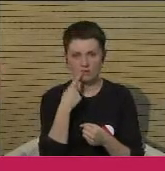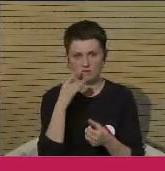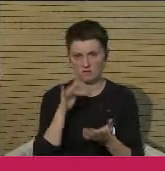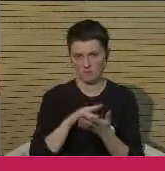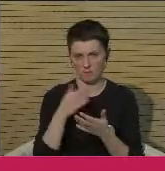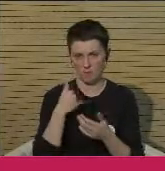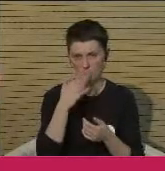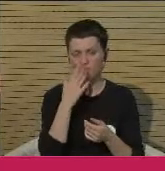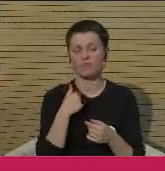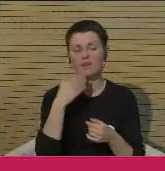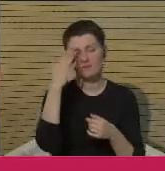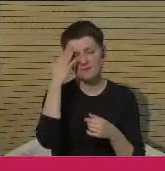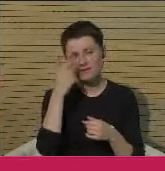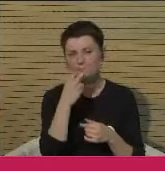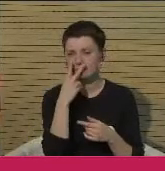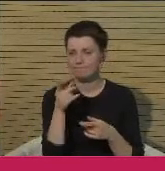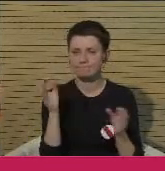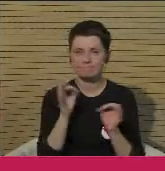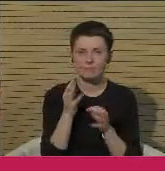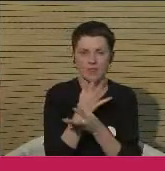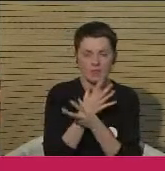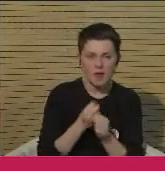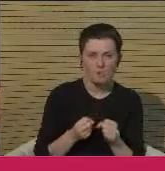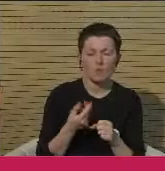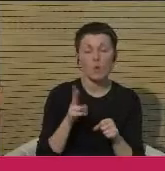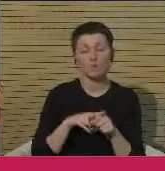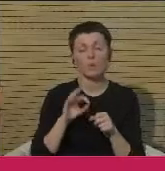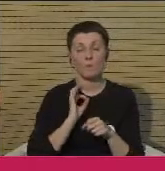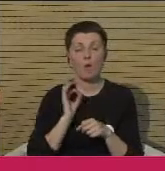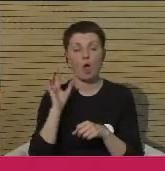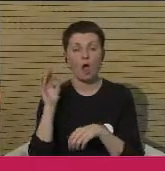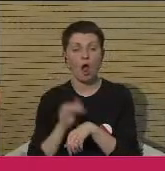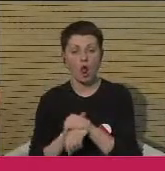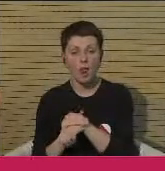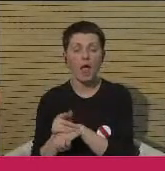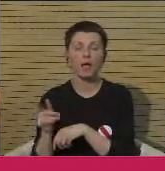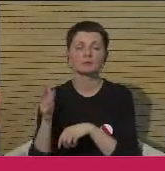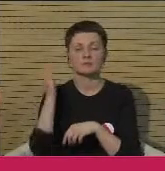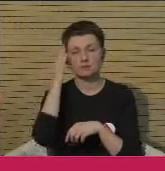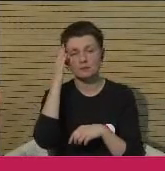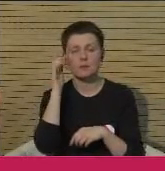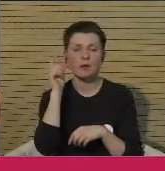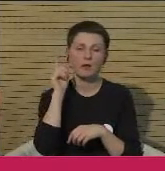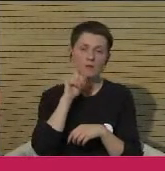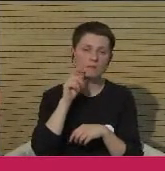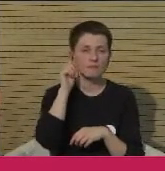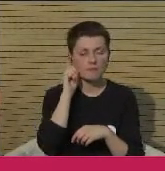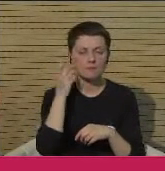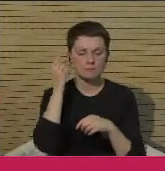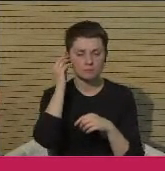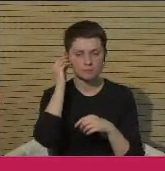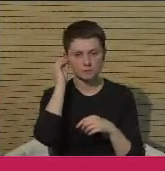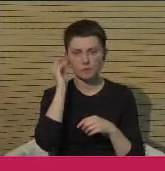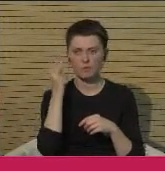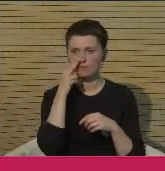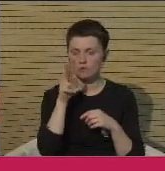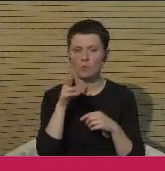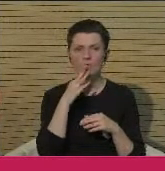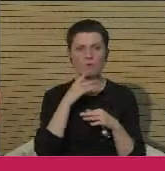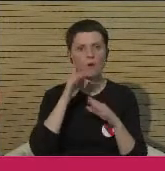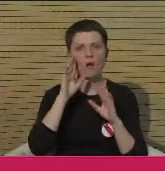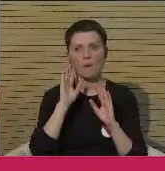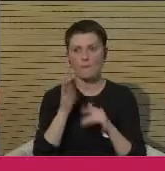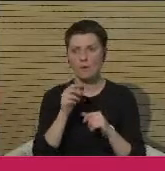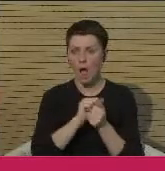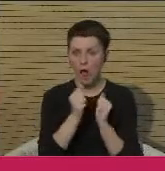this multilinguistic nature of Belarusian. I know that some colleagues of mine, some people